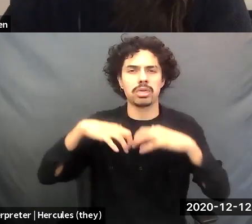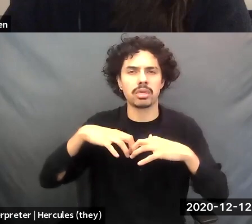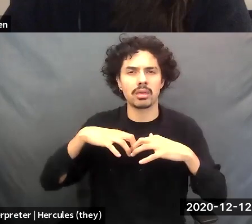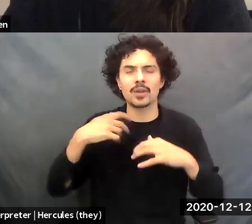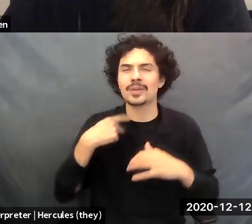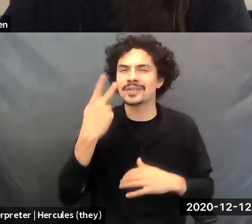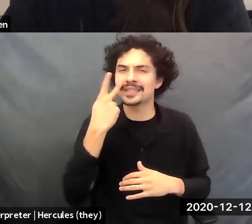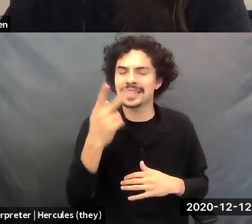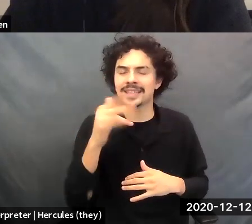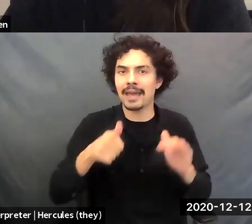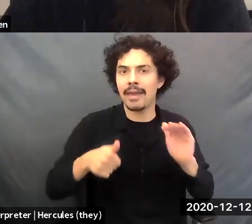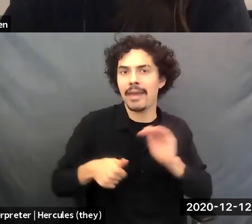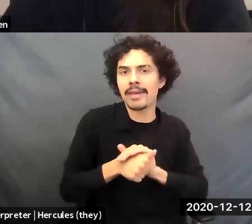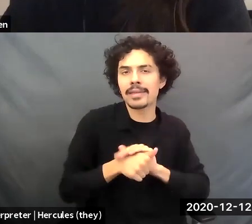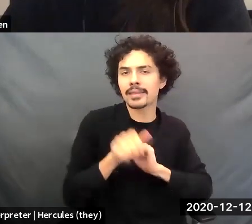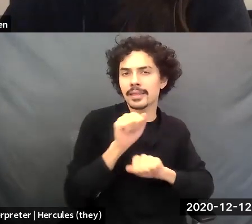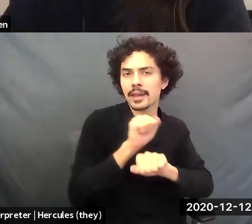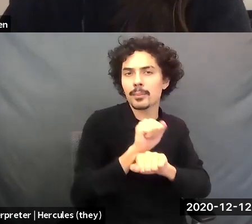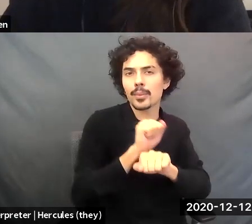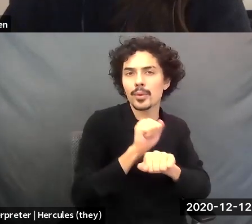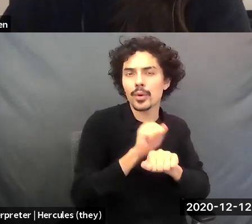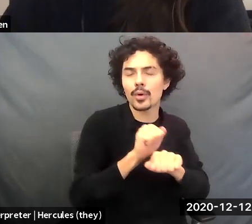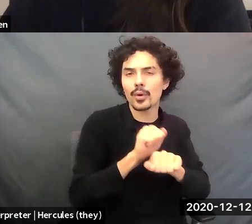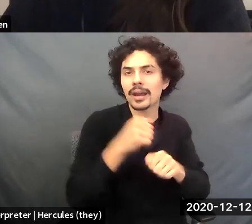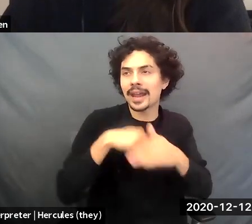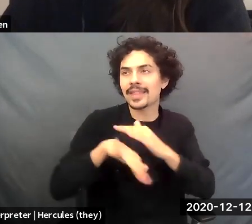labor that even lives within, within this site.